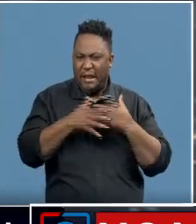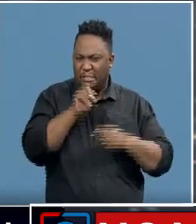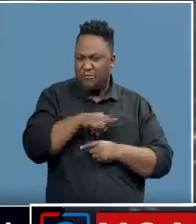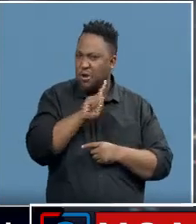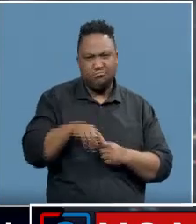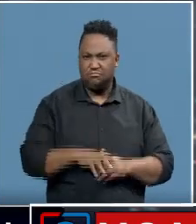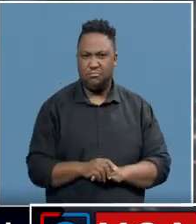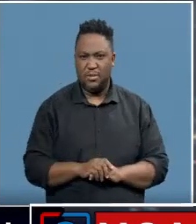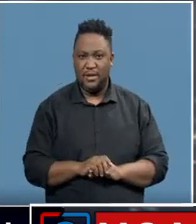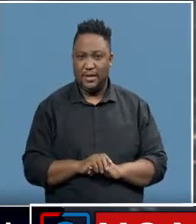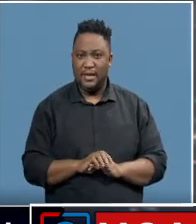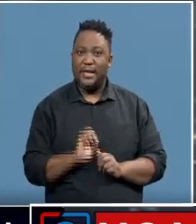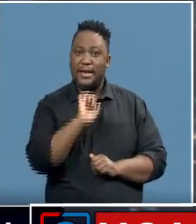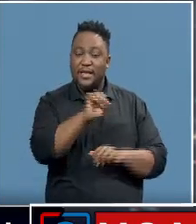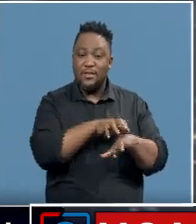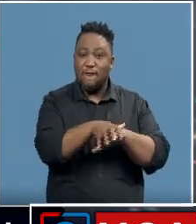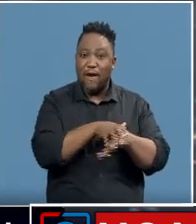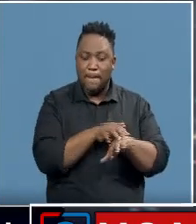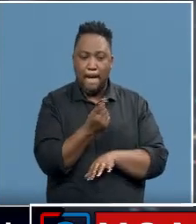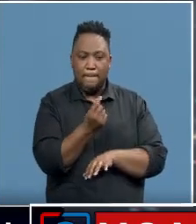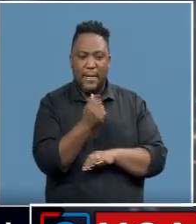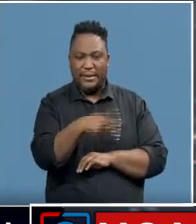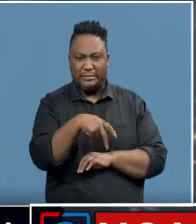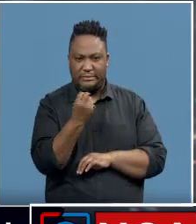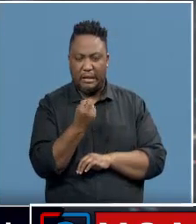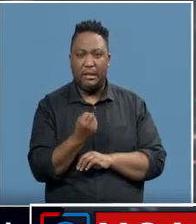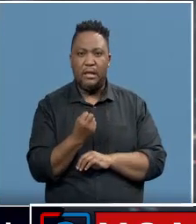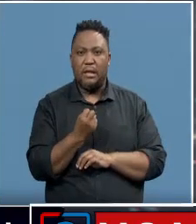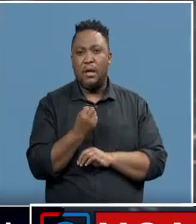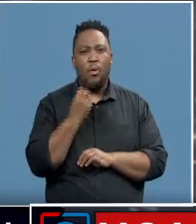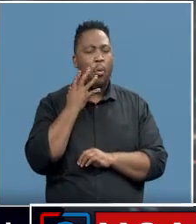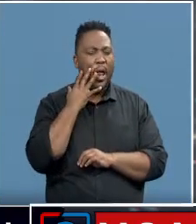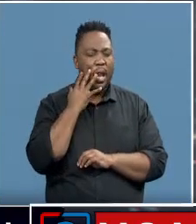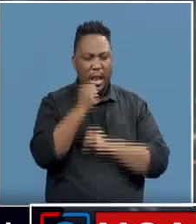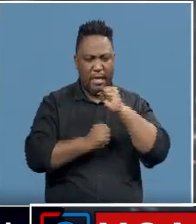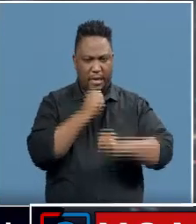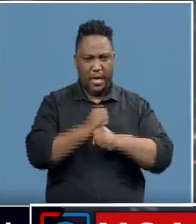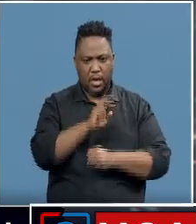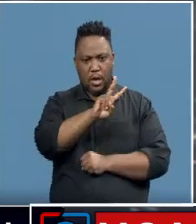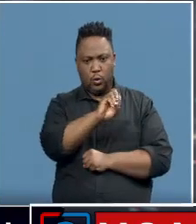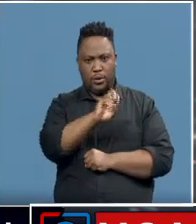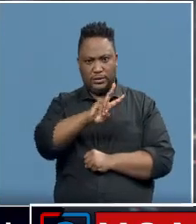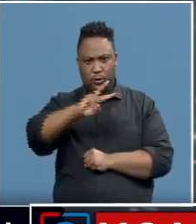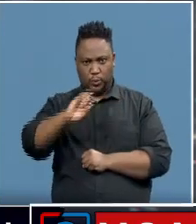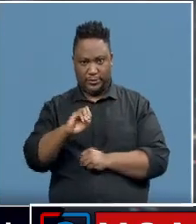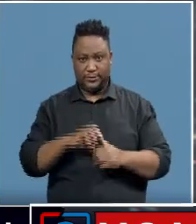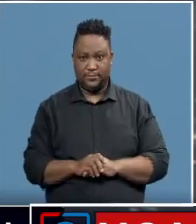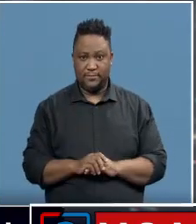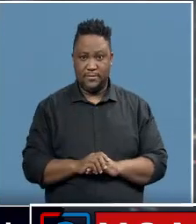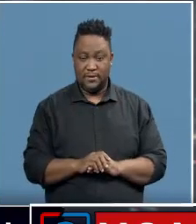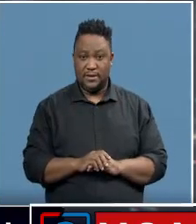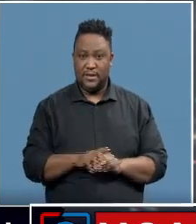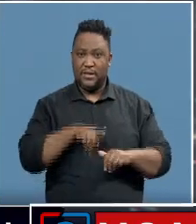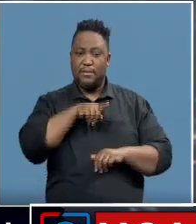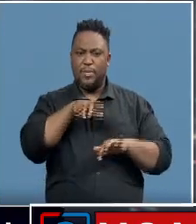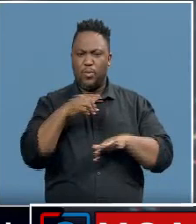Millions of rand in US dollar currency was stolen from his Limpopo farm in 2020. Ramaphosa has since been accused of